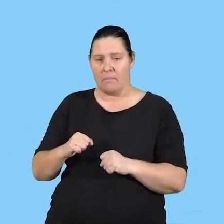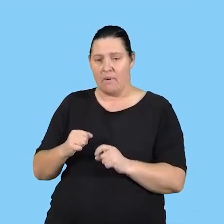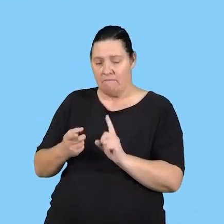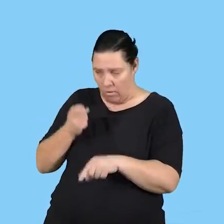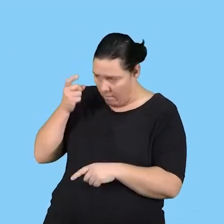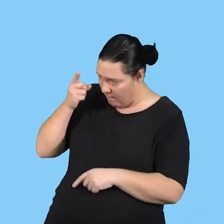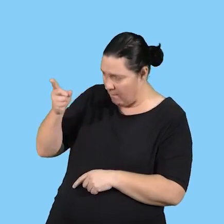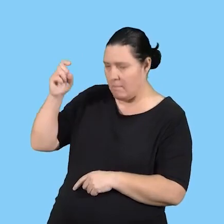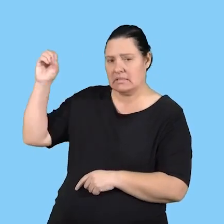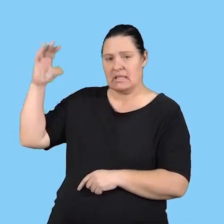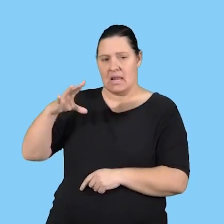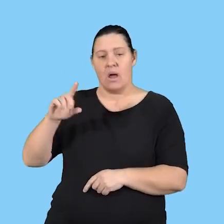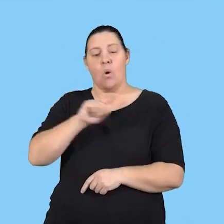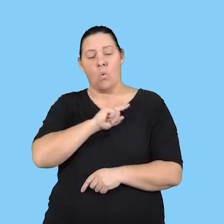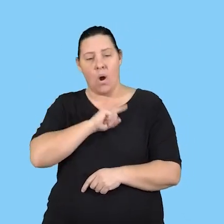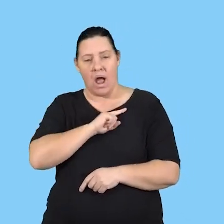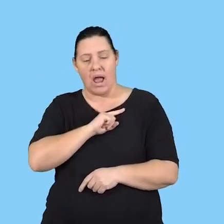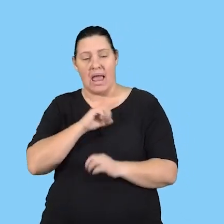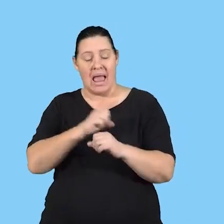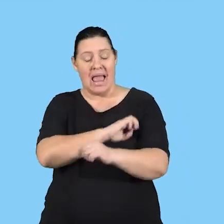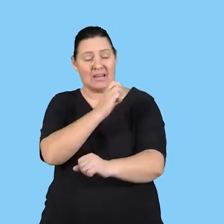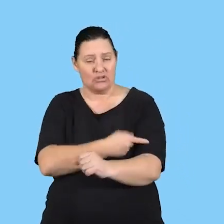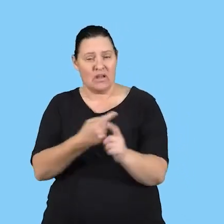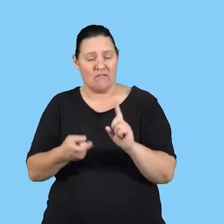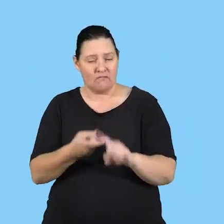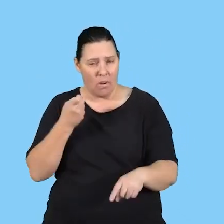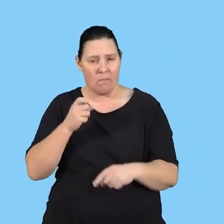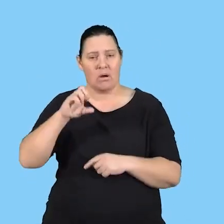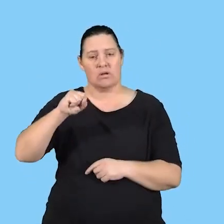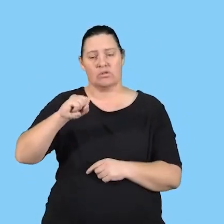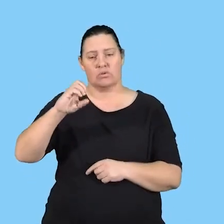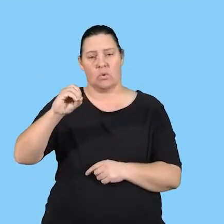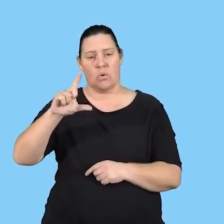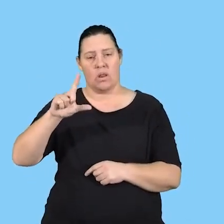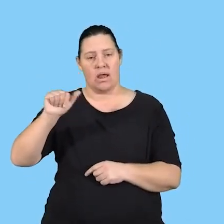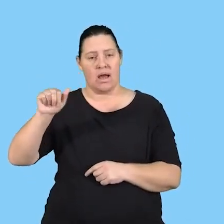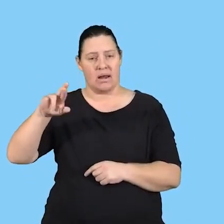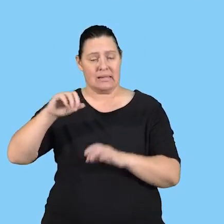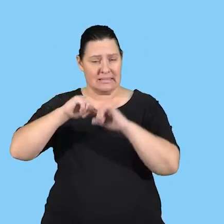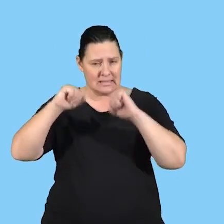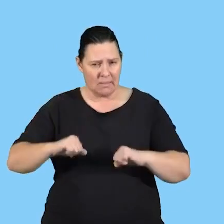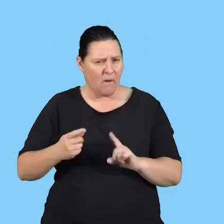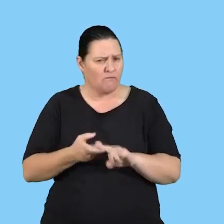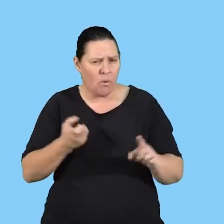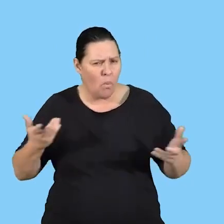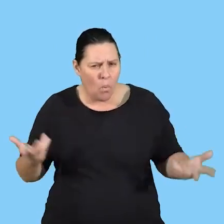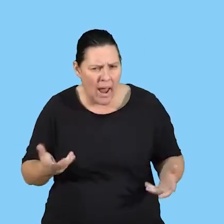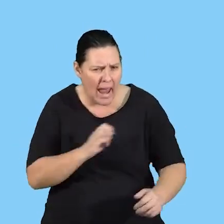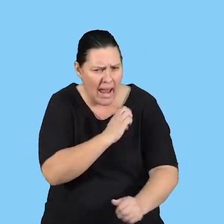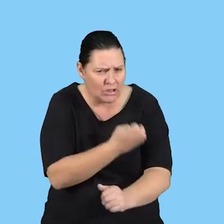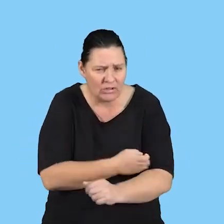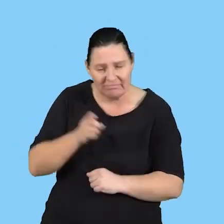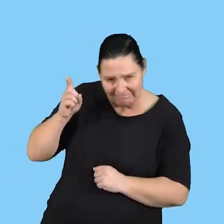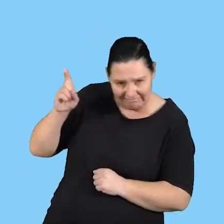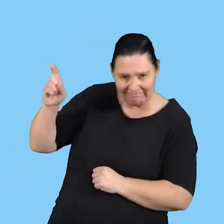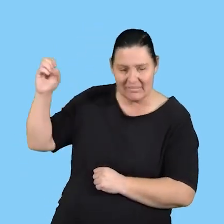because the energy within the solar system resides with the sun. The reason that the